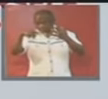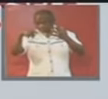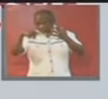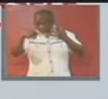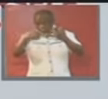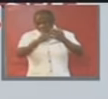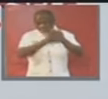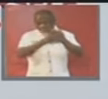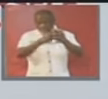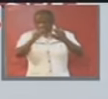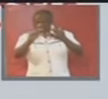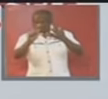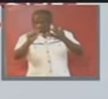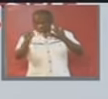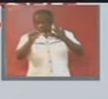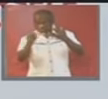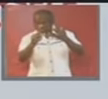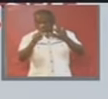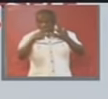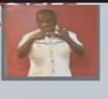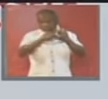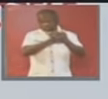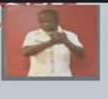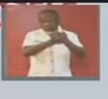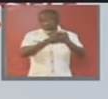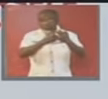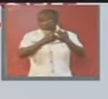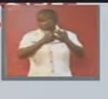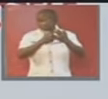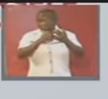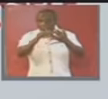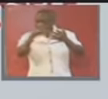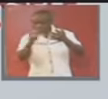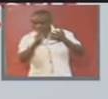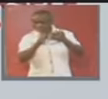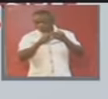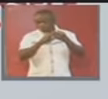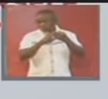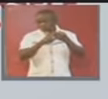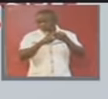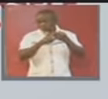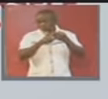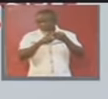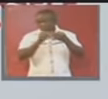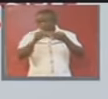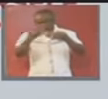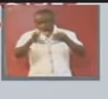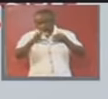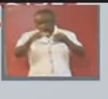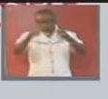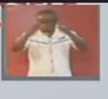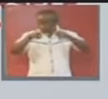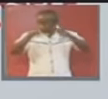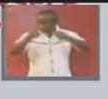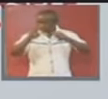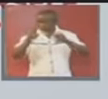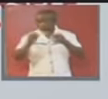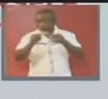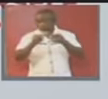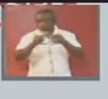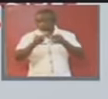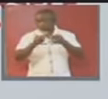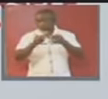there's one more which has not yet finished clinical trials, in addition to the Moderna, that has finished, the